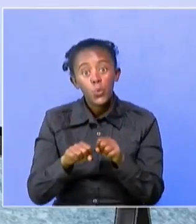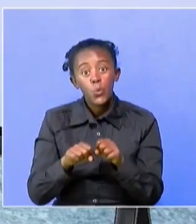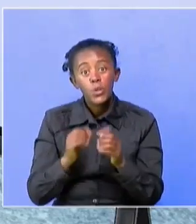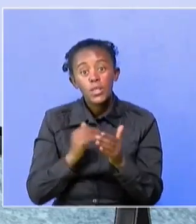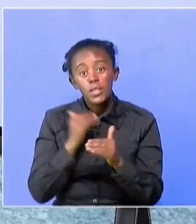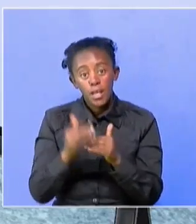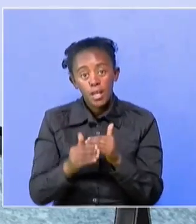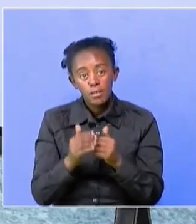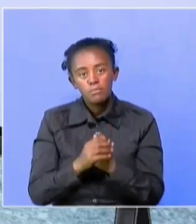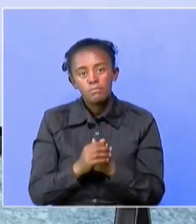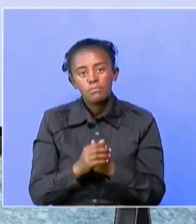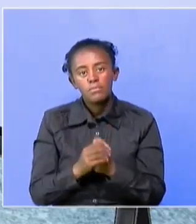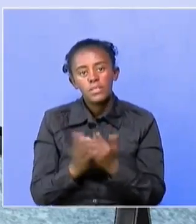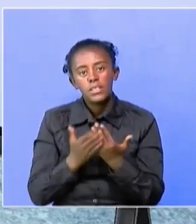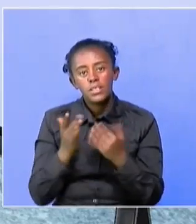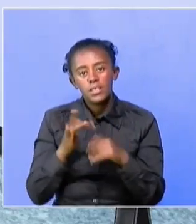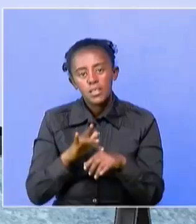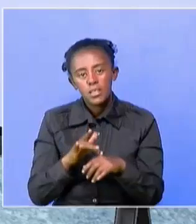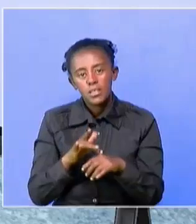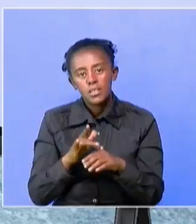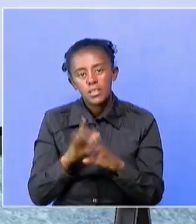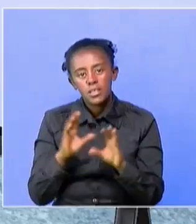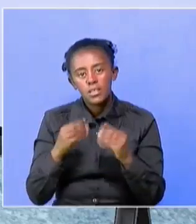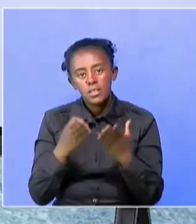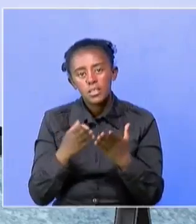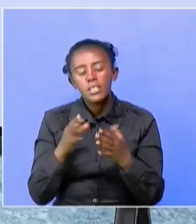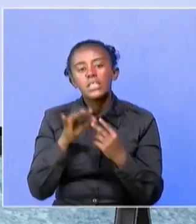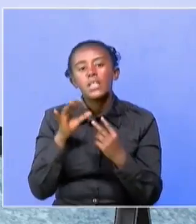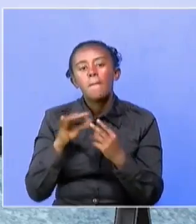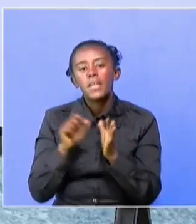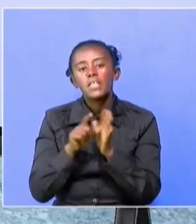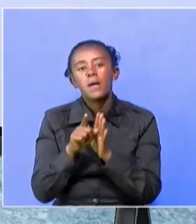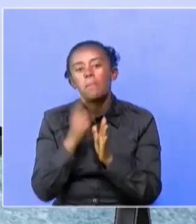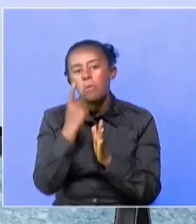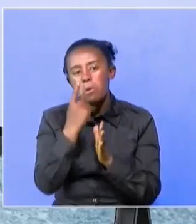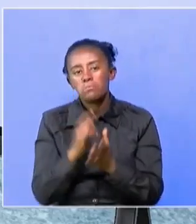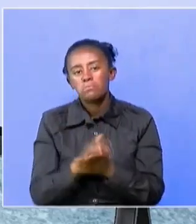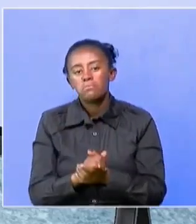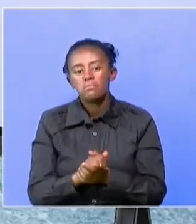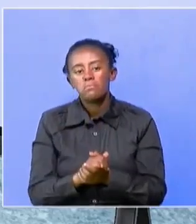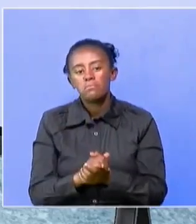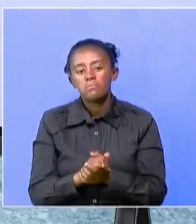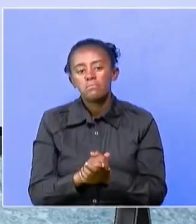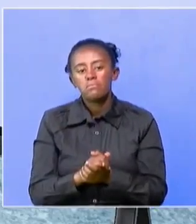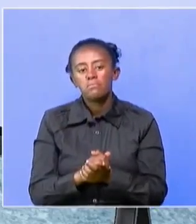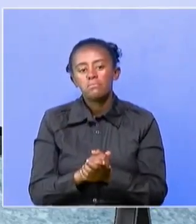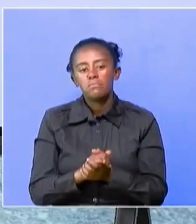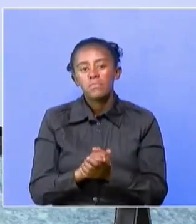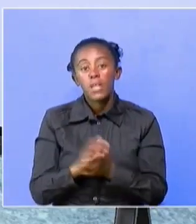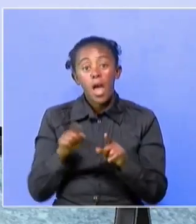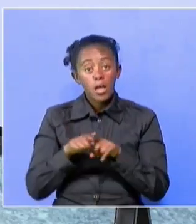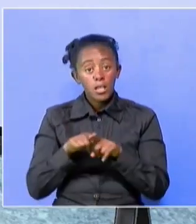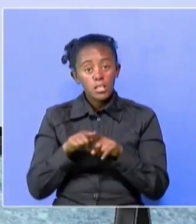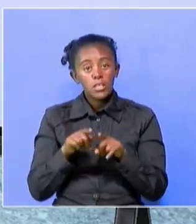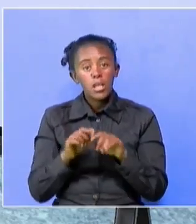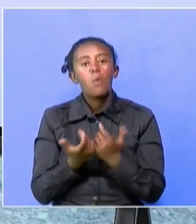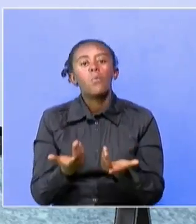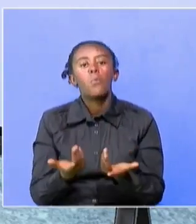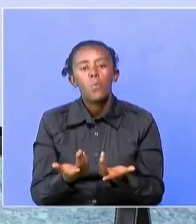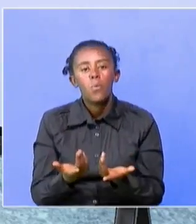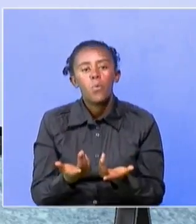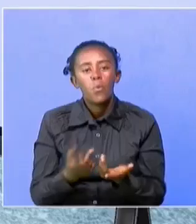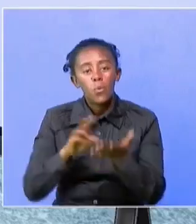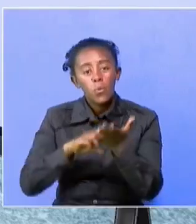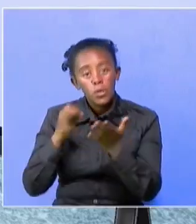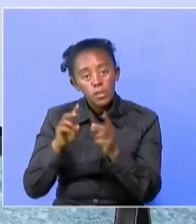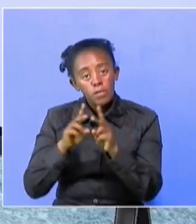then simply, just let me give you that, some sample example for each. For instance, agree. Well, sometimes say that reading is a very